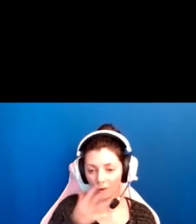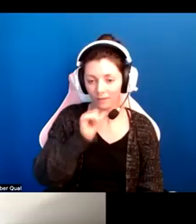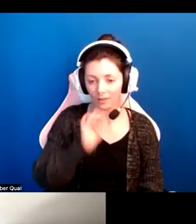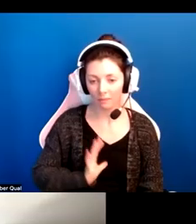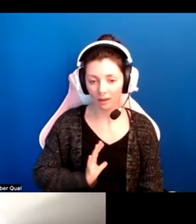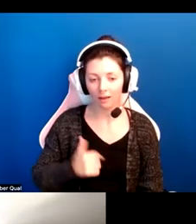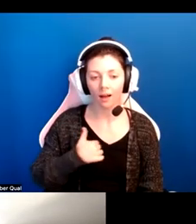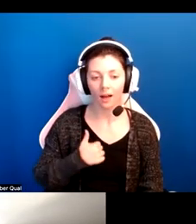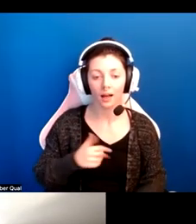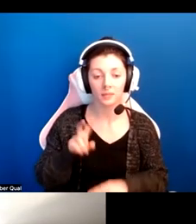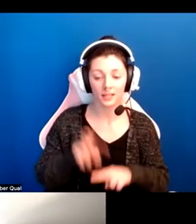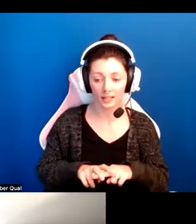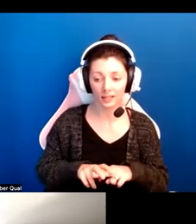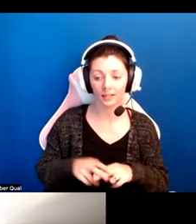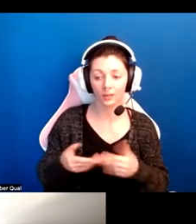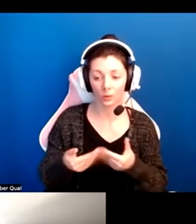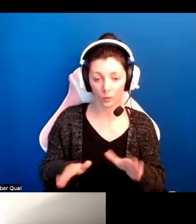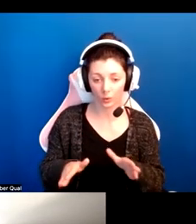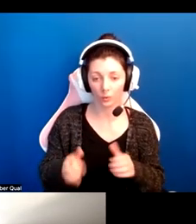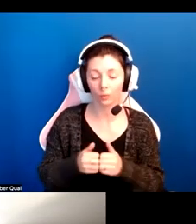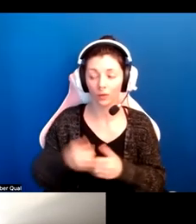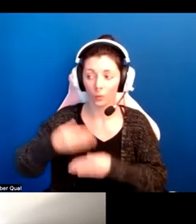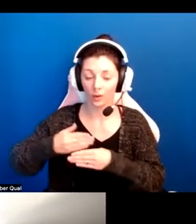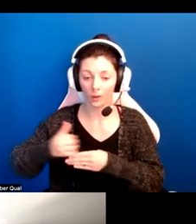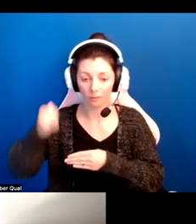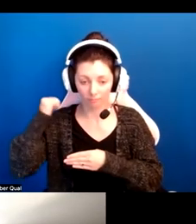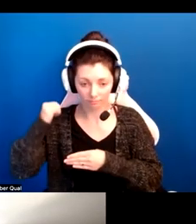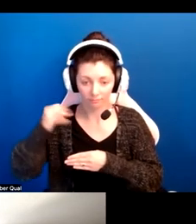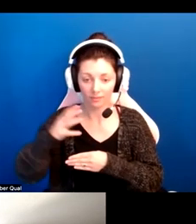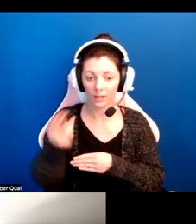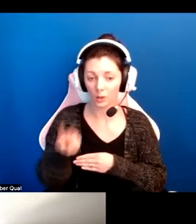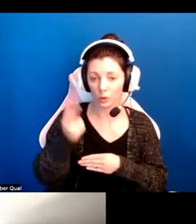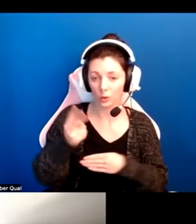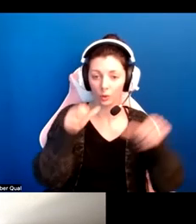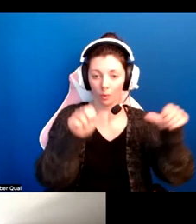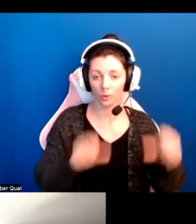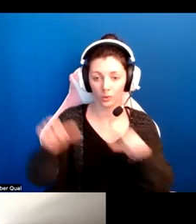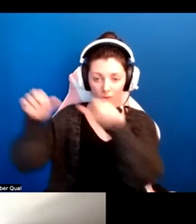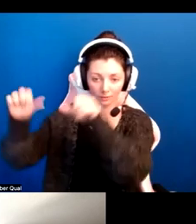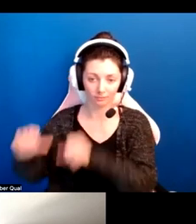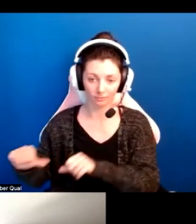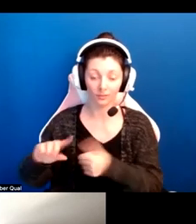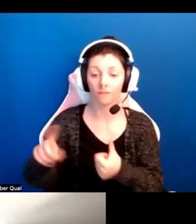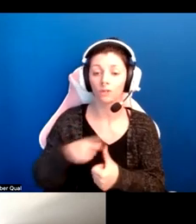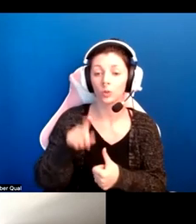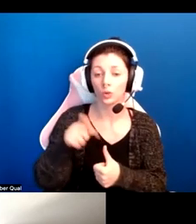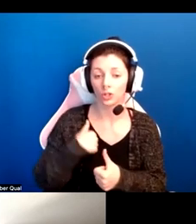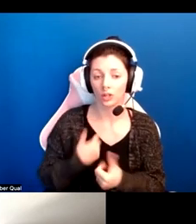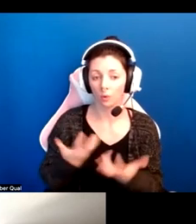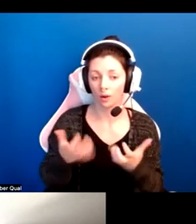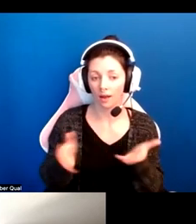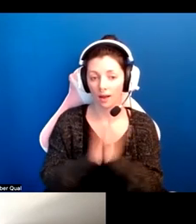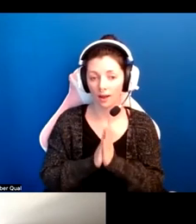room with a window behind me and 2 posters. My first question that I want to ask is that you use very